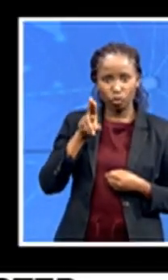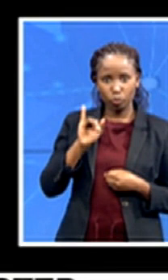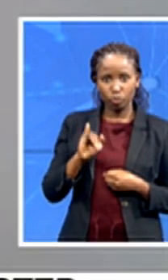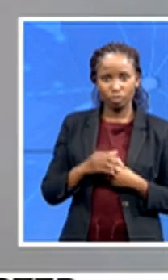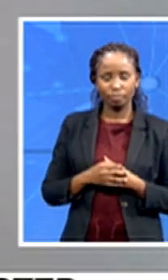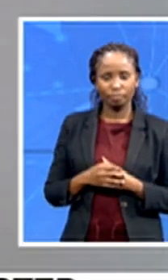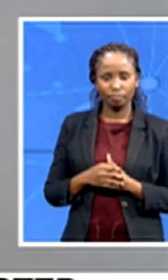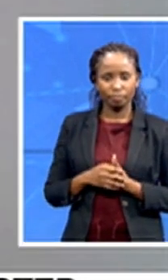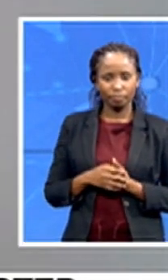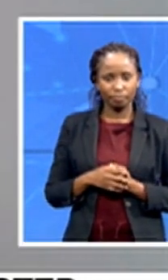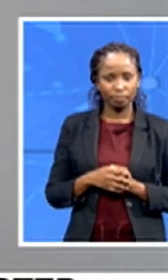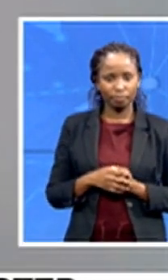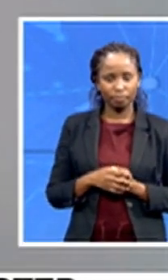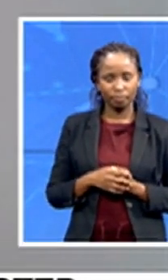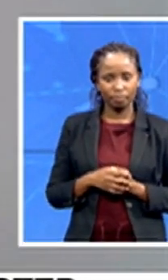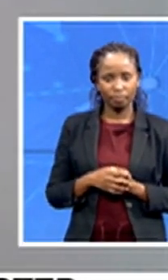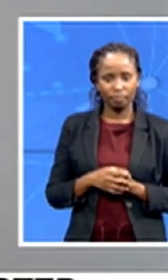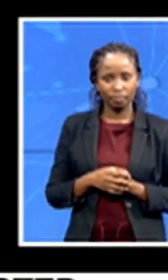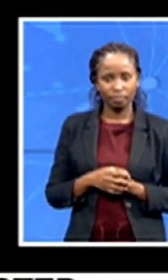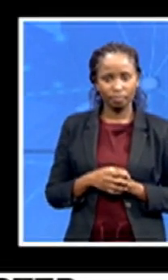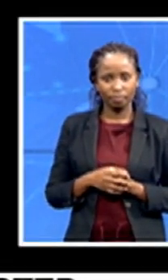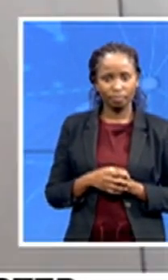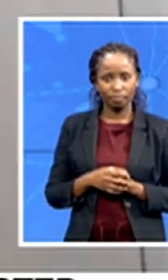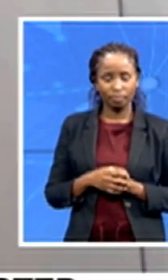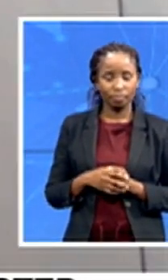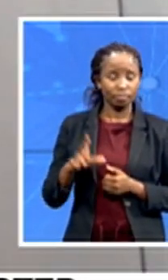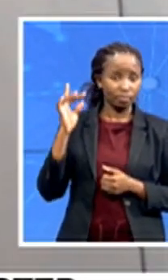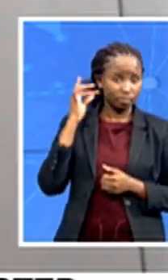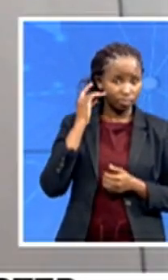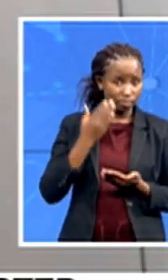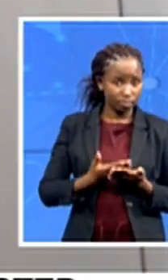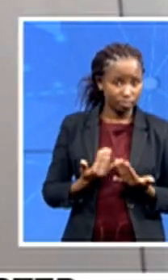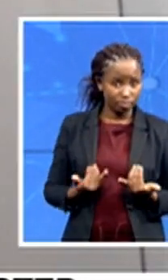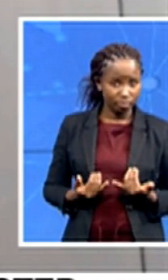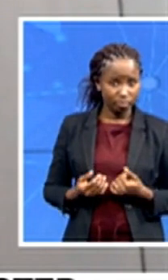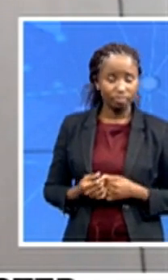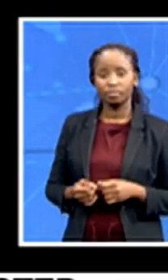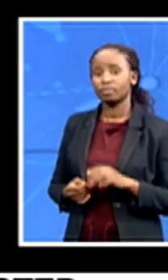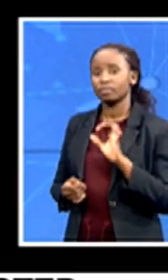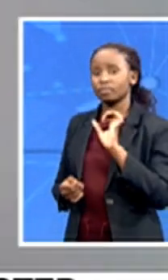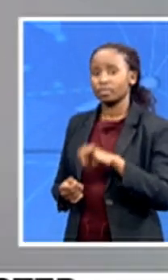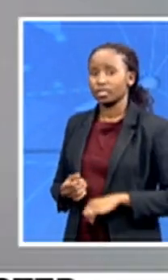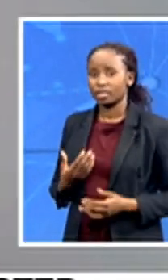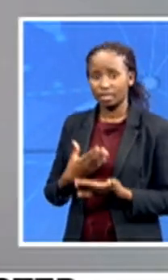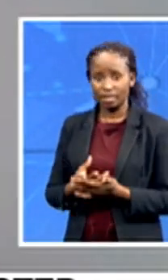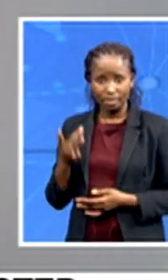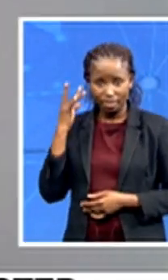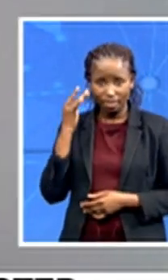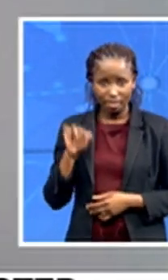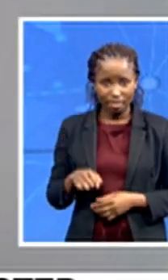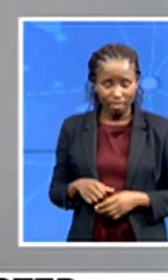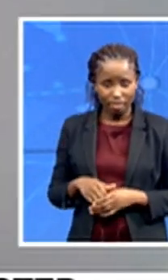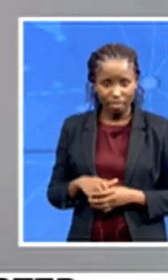Can you hear me now, Prof? Yes, we can hear you now. I was saying thank you so much for that